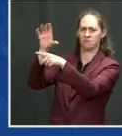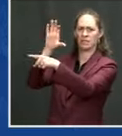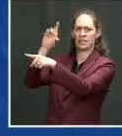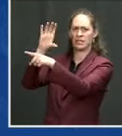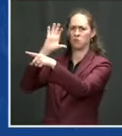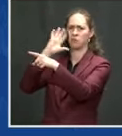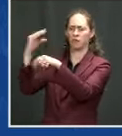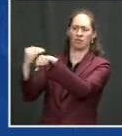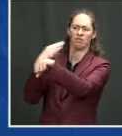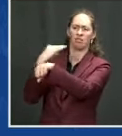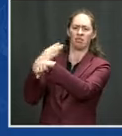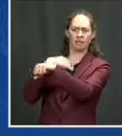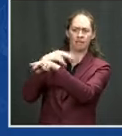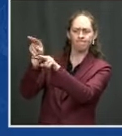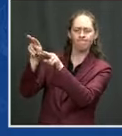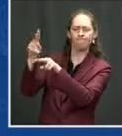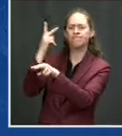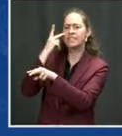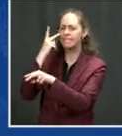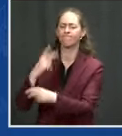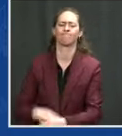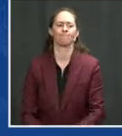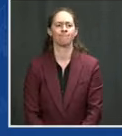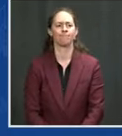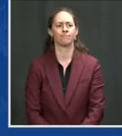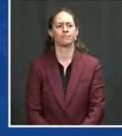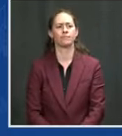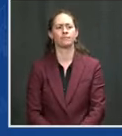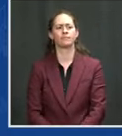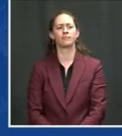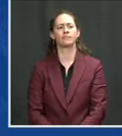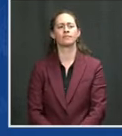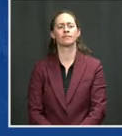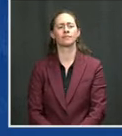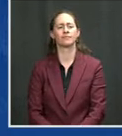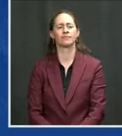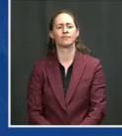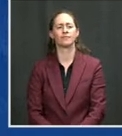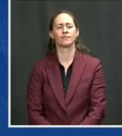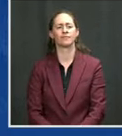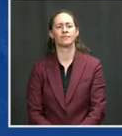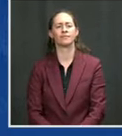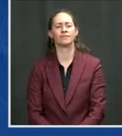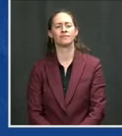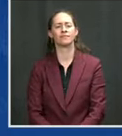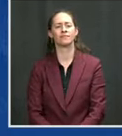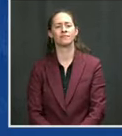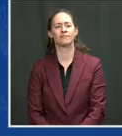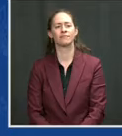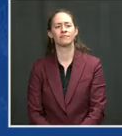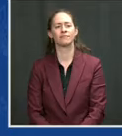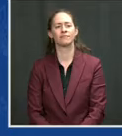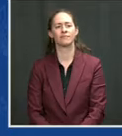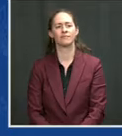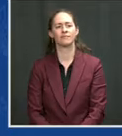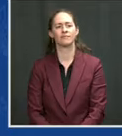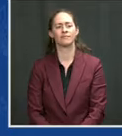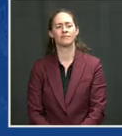not everything, but it's I think you're right about it would increase the prospects of the desire to get vaccinated,